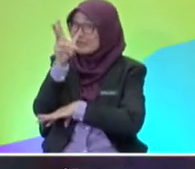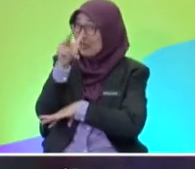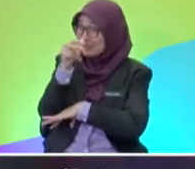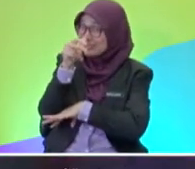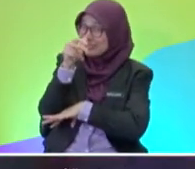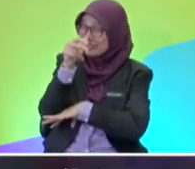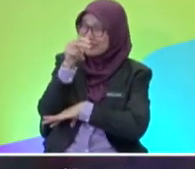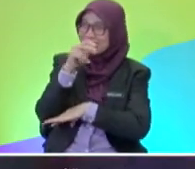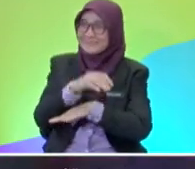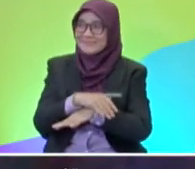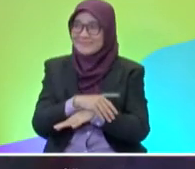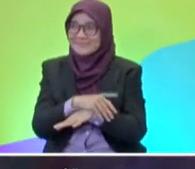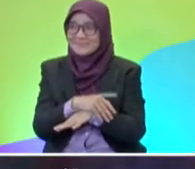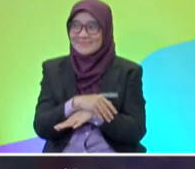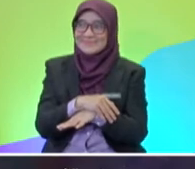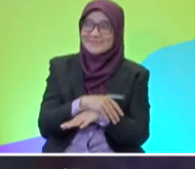bugs, bugs.